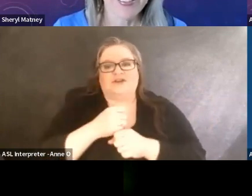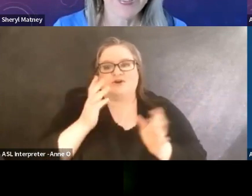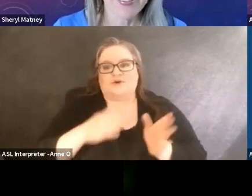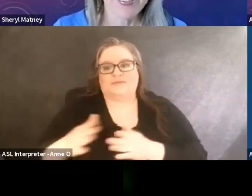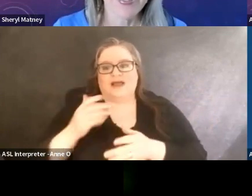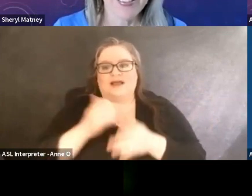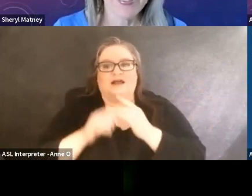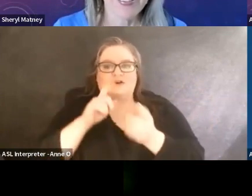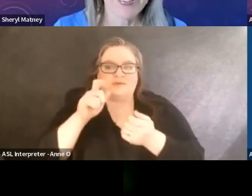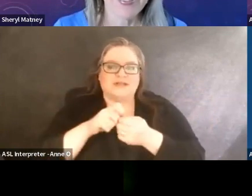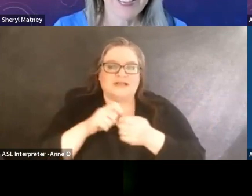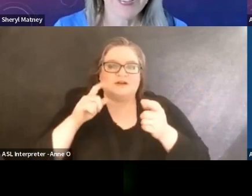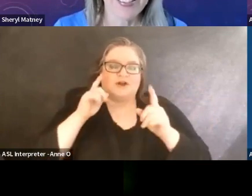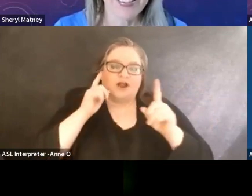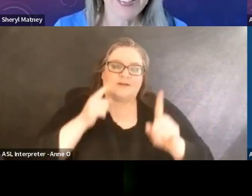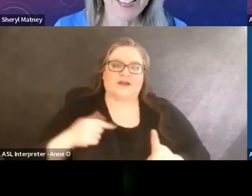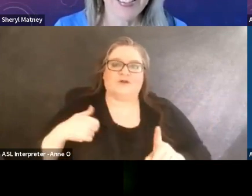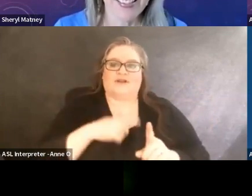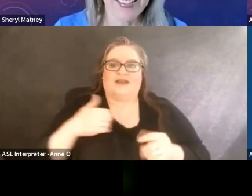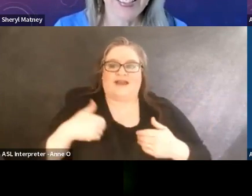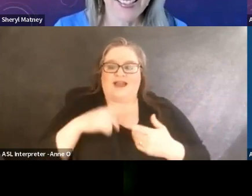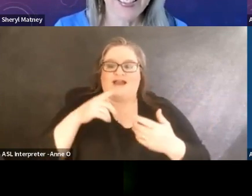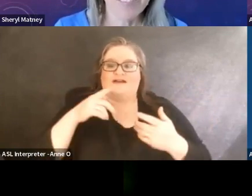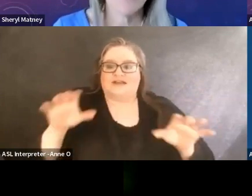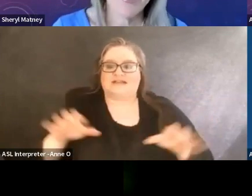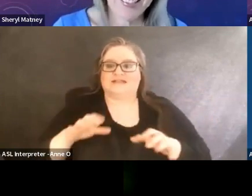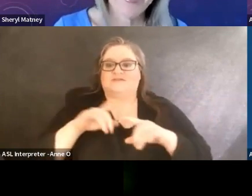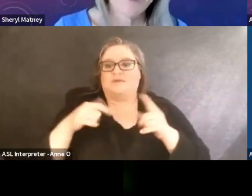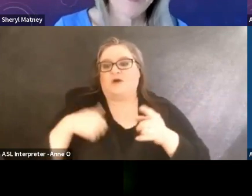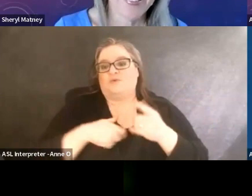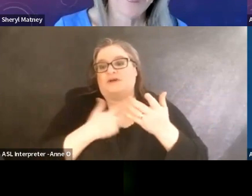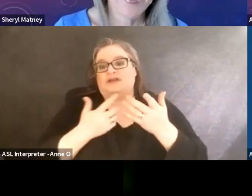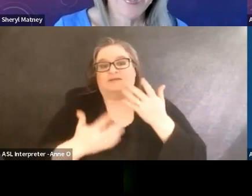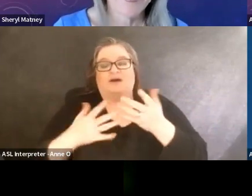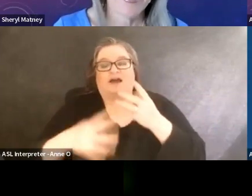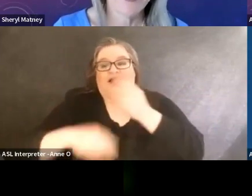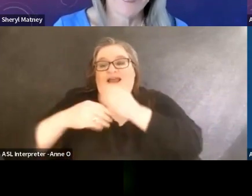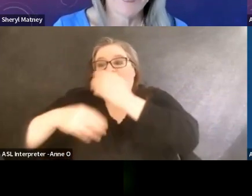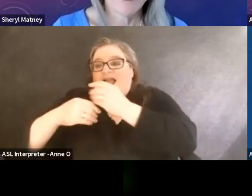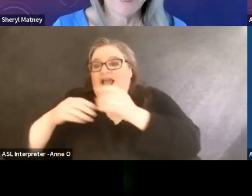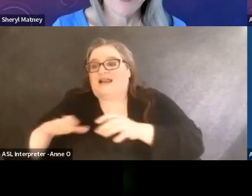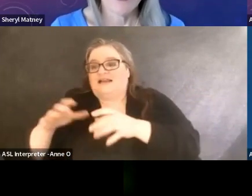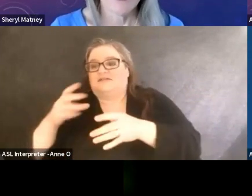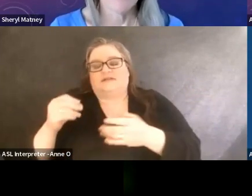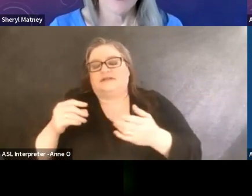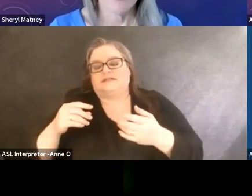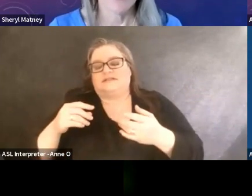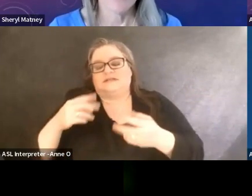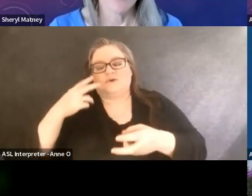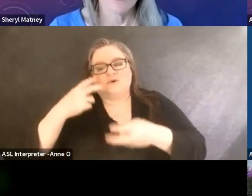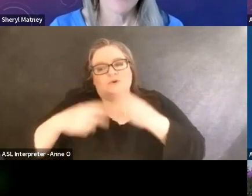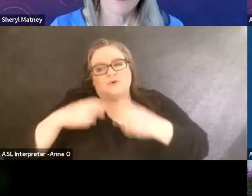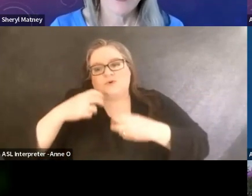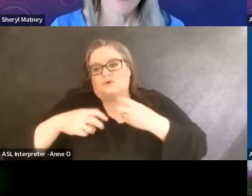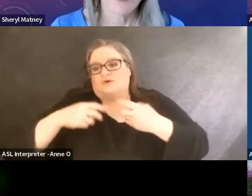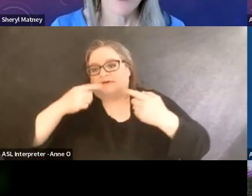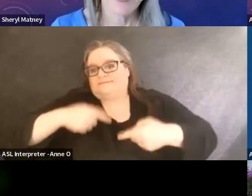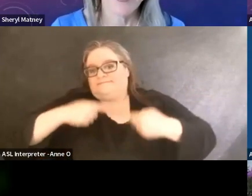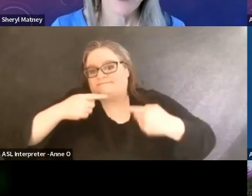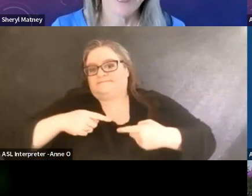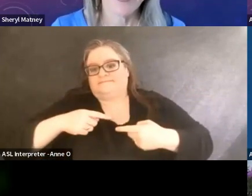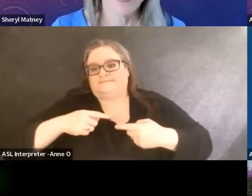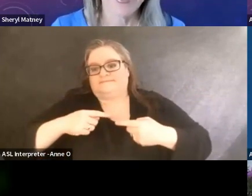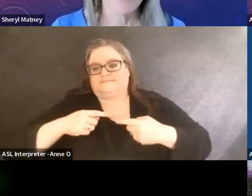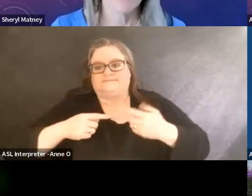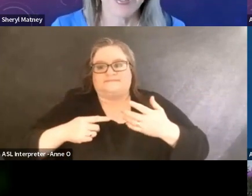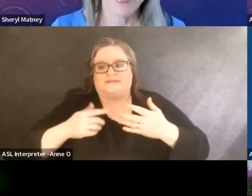we may have a certain number of activities, but we may add some additional activities throughout the year. And then it's just extremely difficult to get it to under